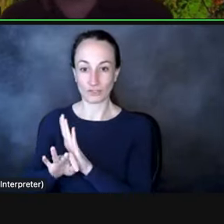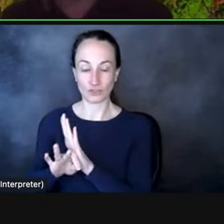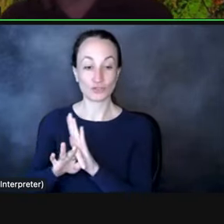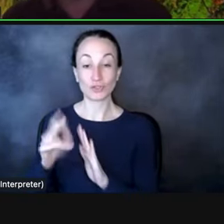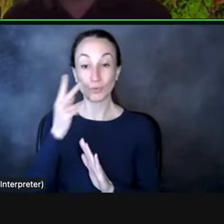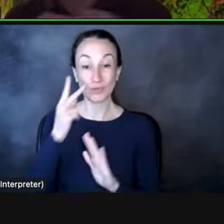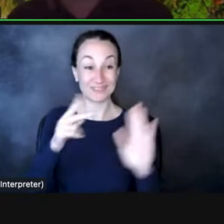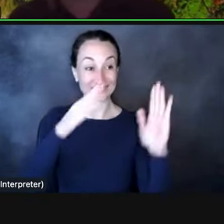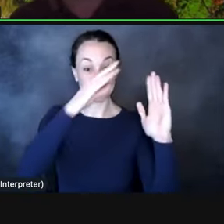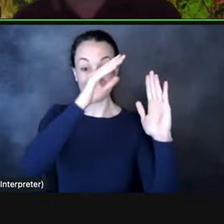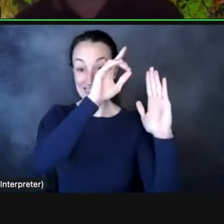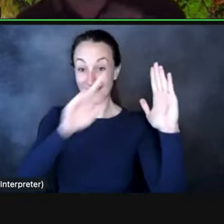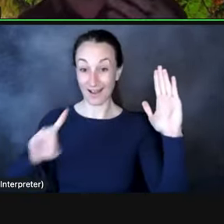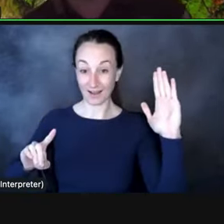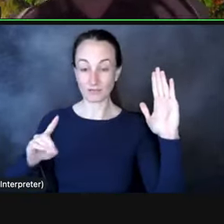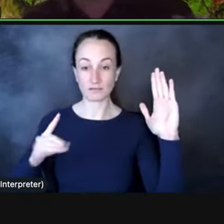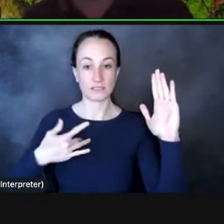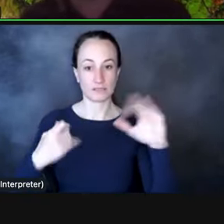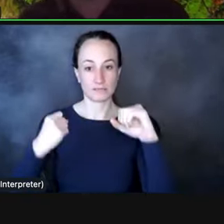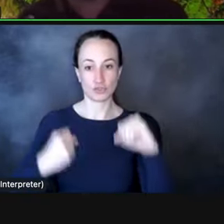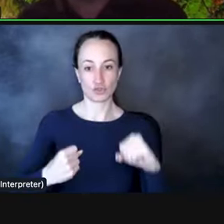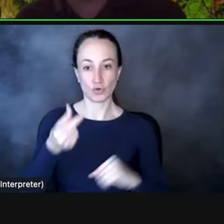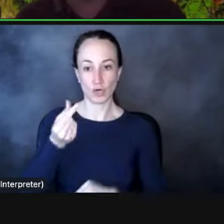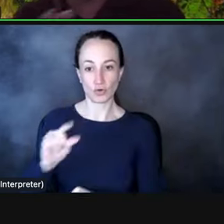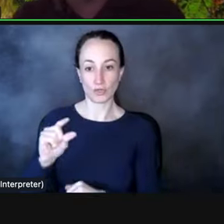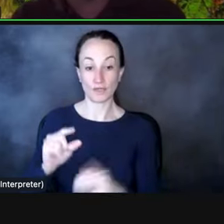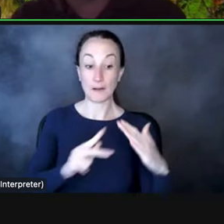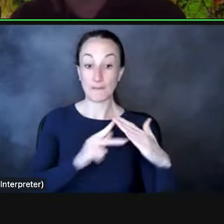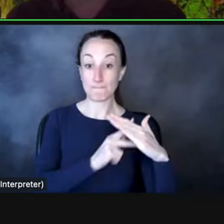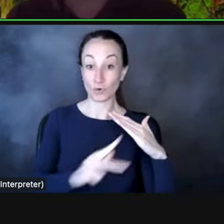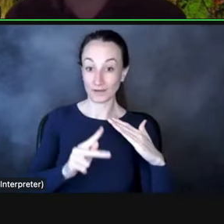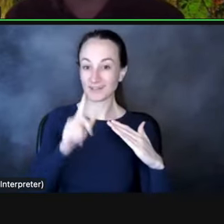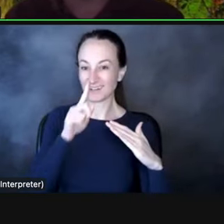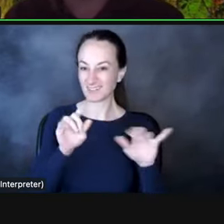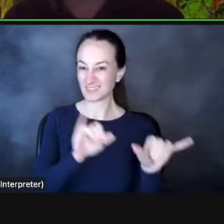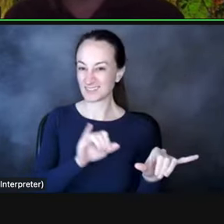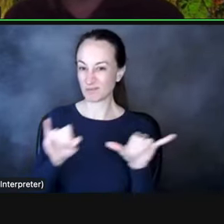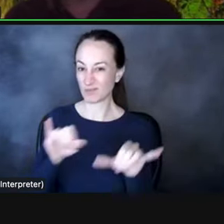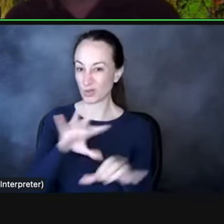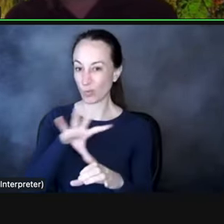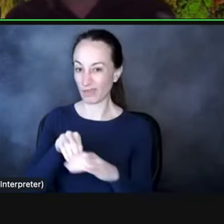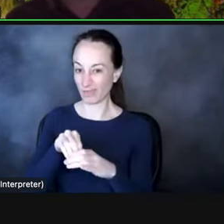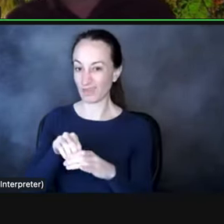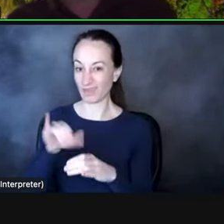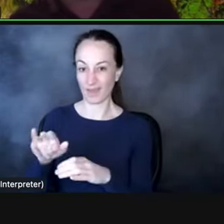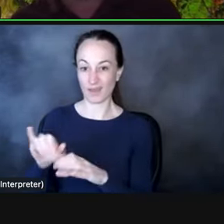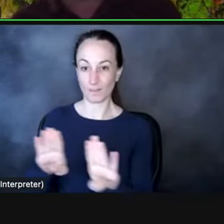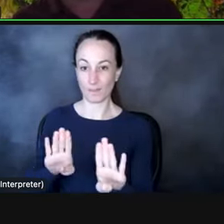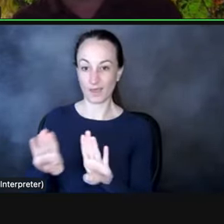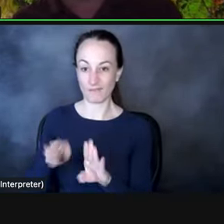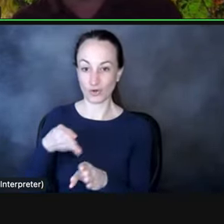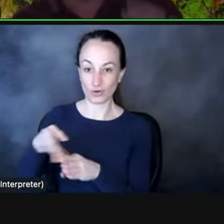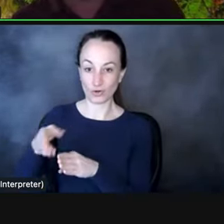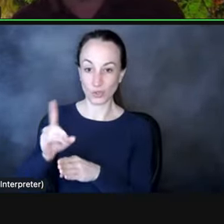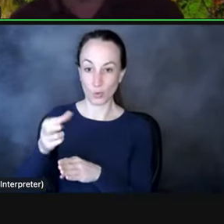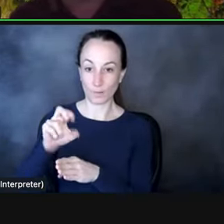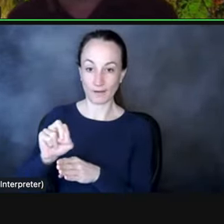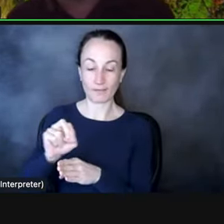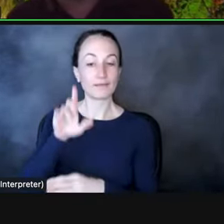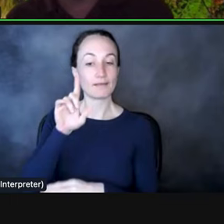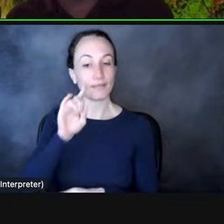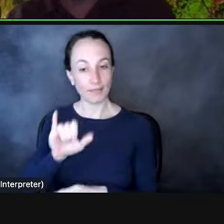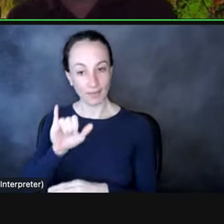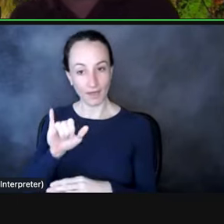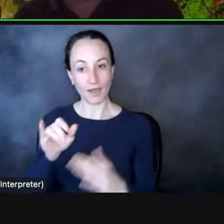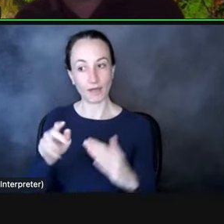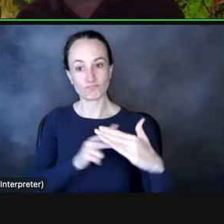green. So this means that the predictive neural features are similar within a behavioral domain. This is especially the case for cognitive performance,